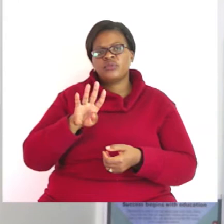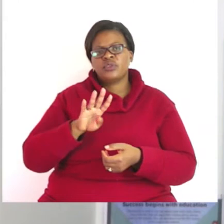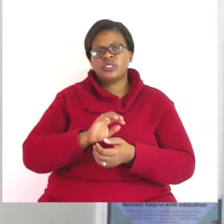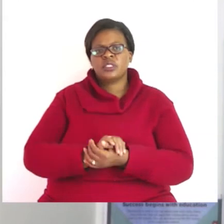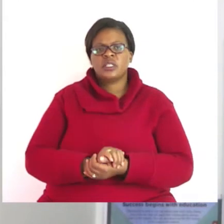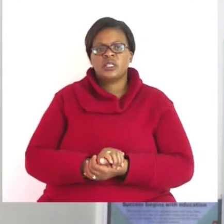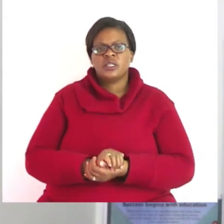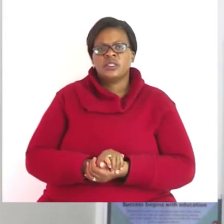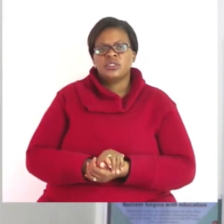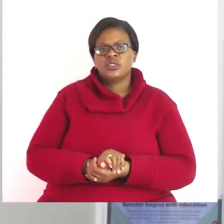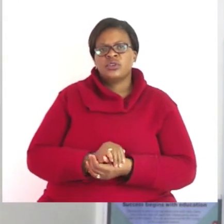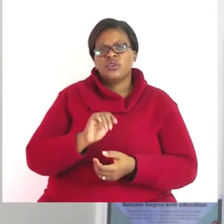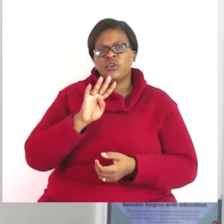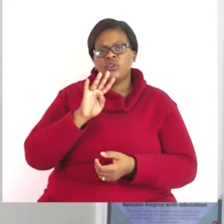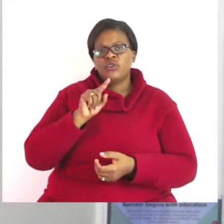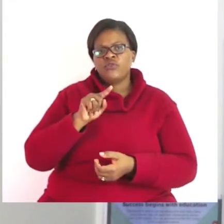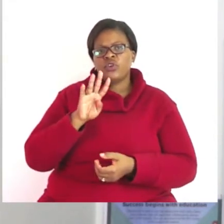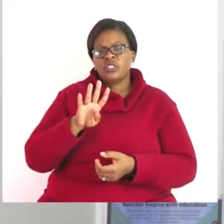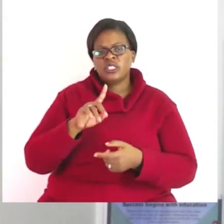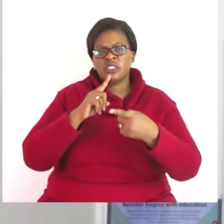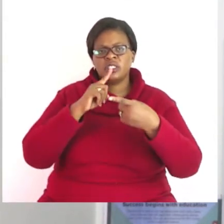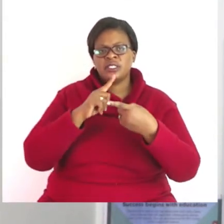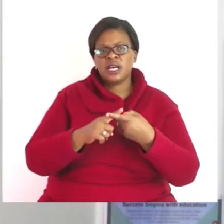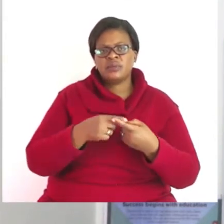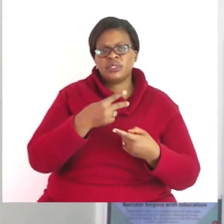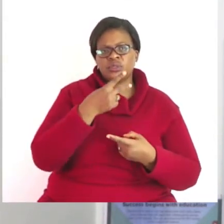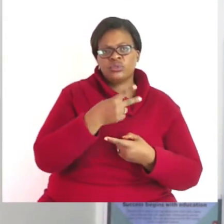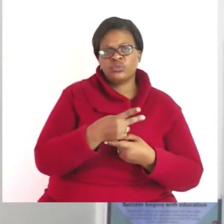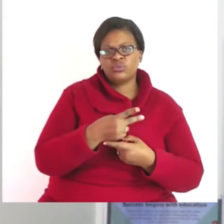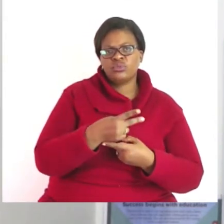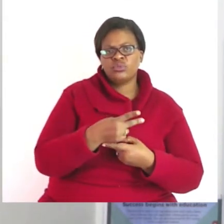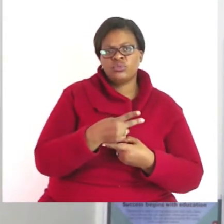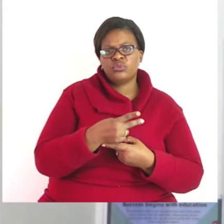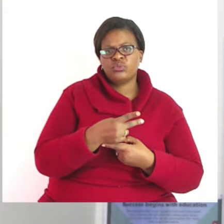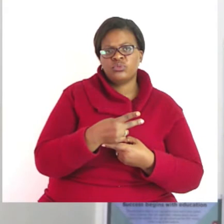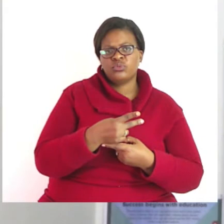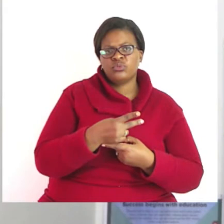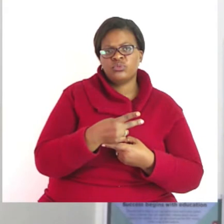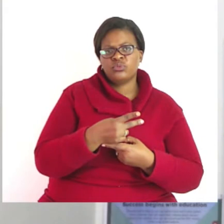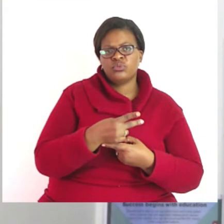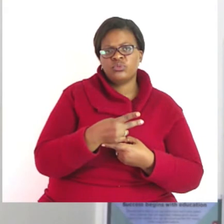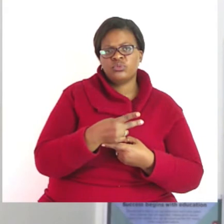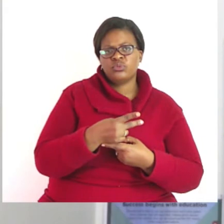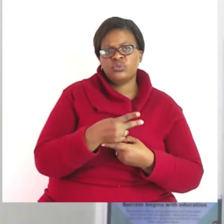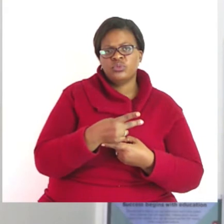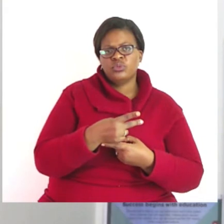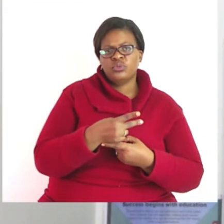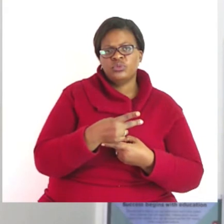14. But what number must I multiply with 14 to get